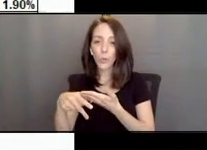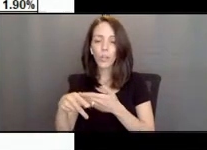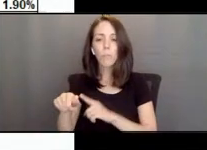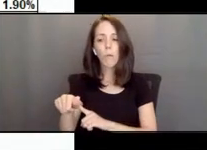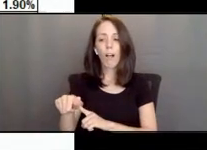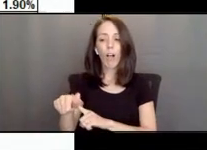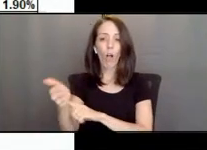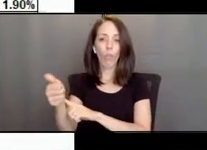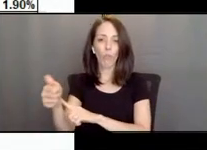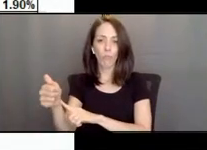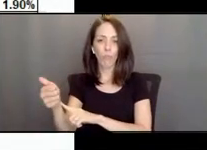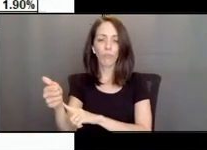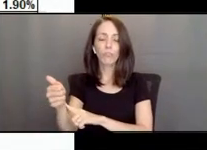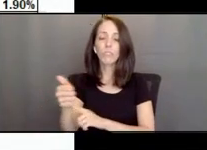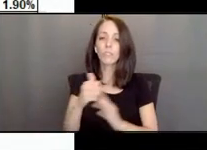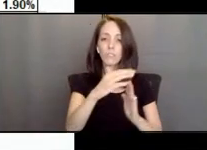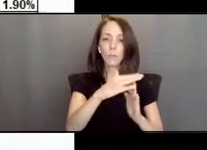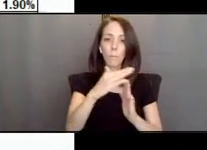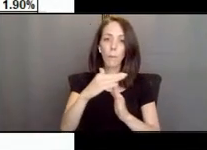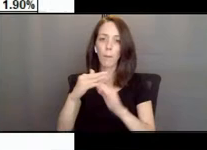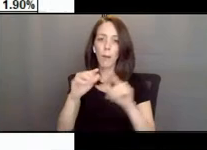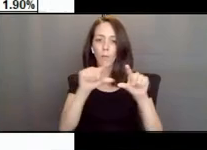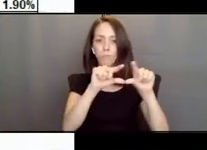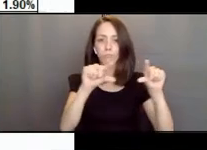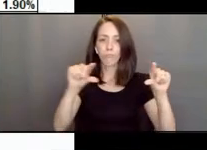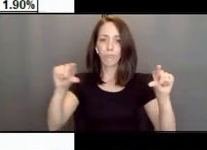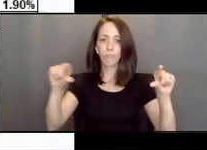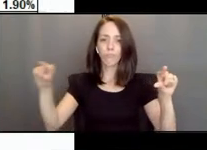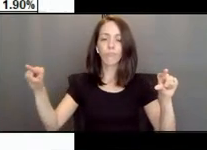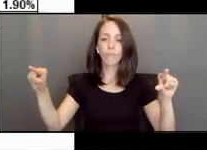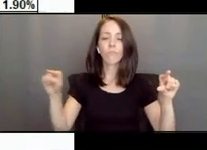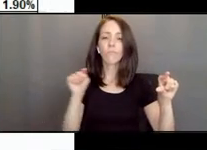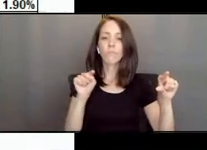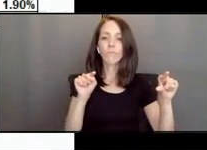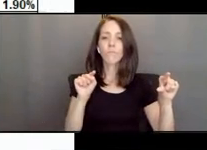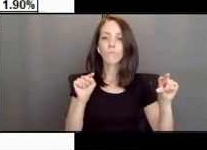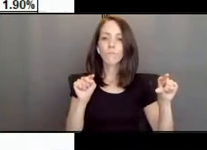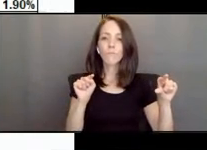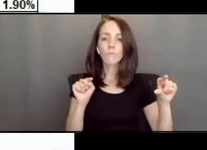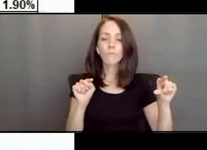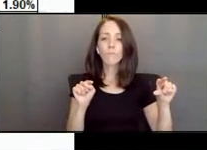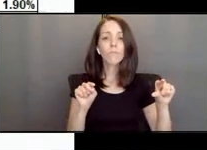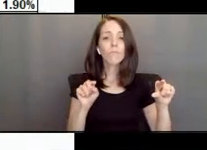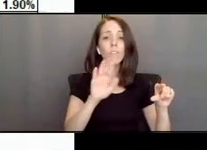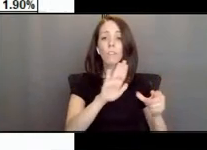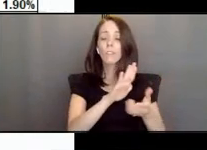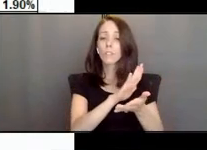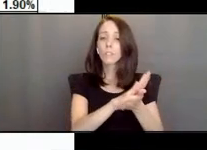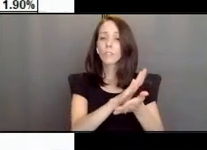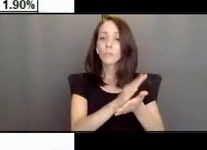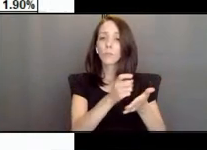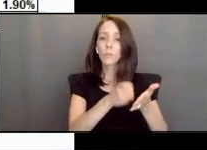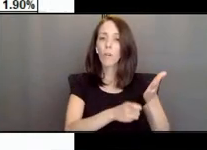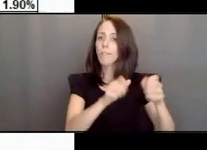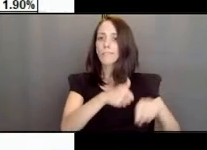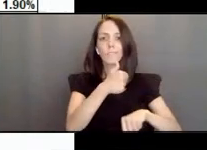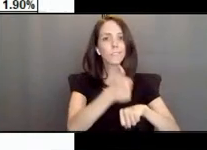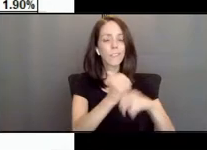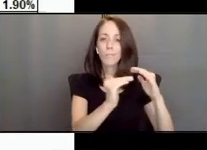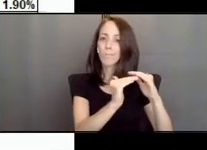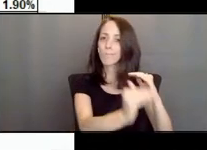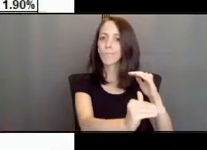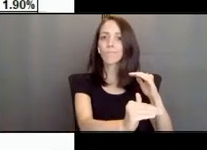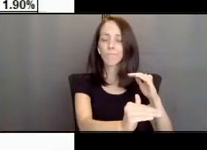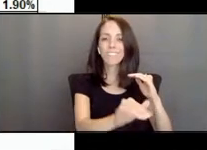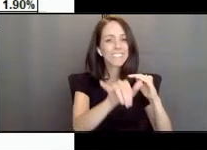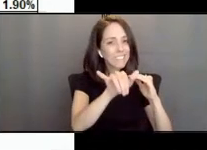in the top part of this chart, their tuition was set when they came into the program, and it stays